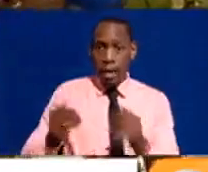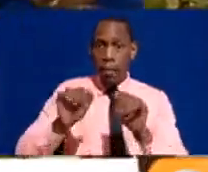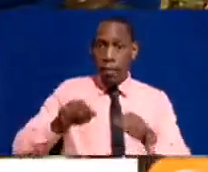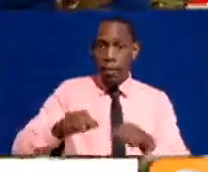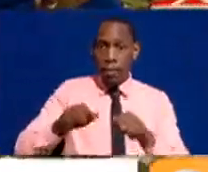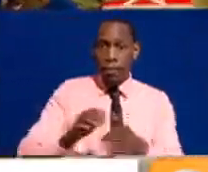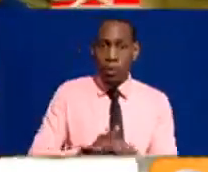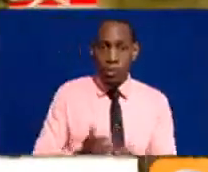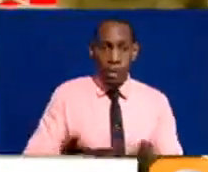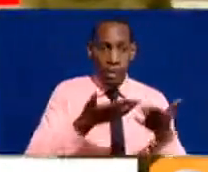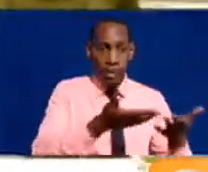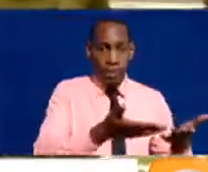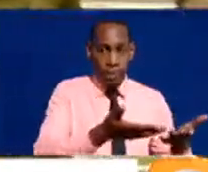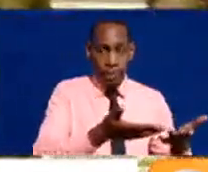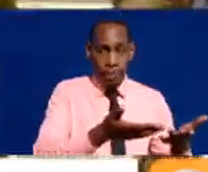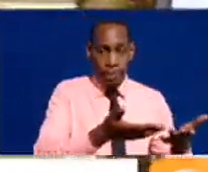aweze kukabidhi